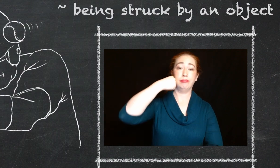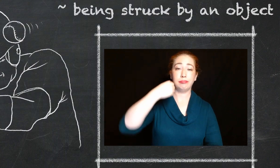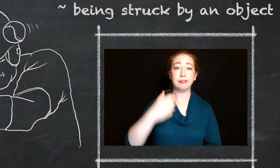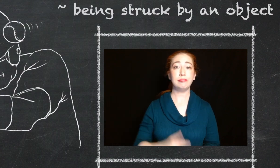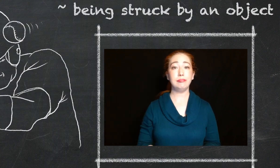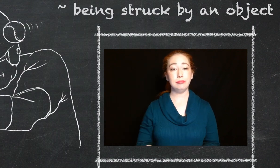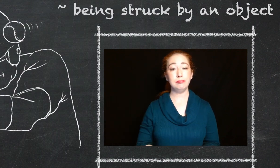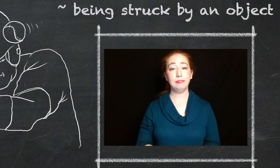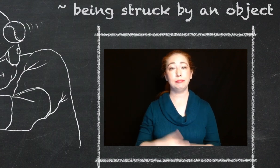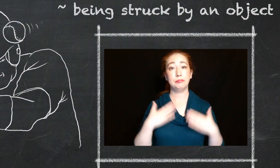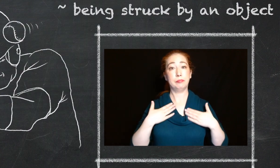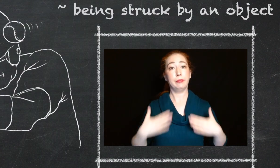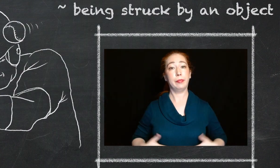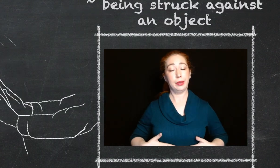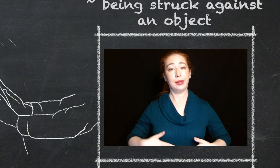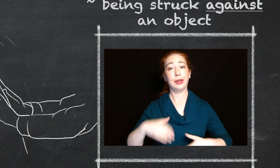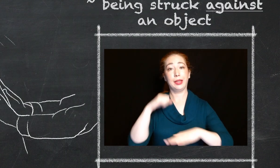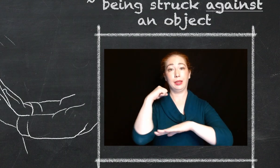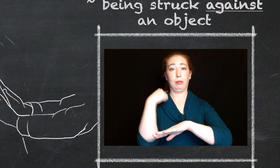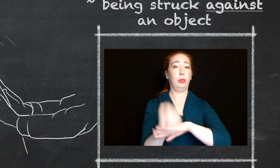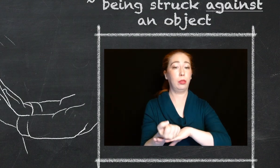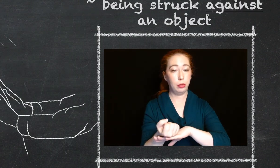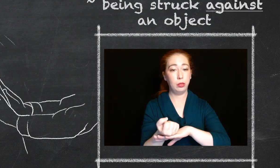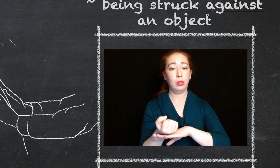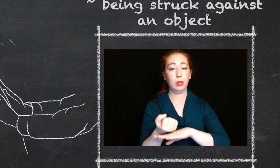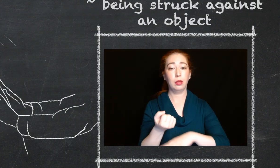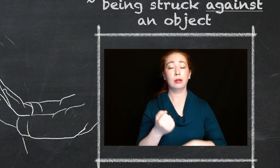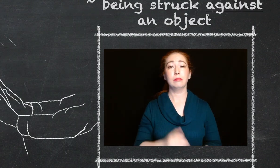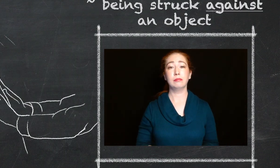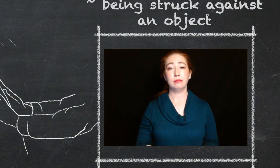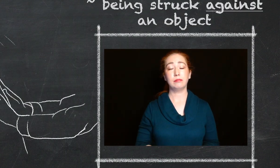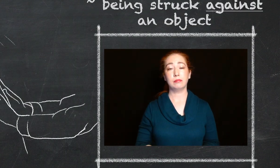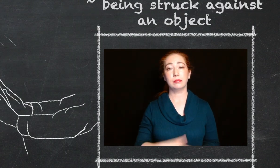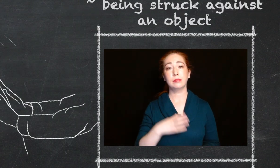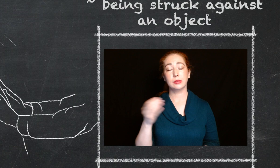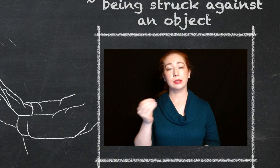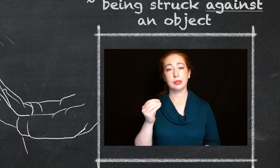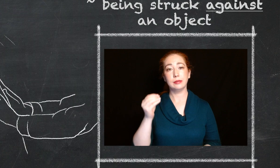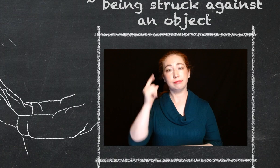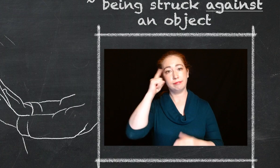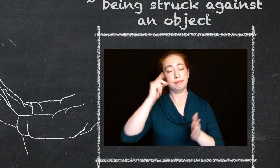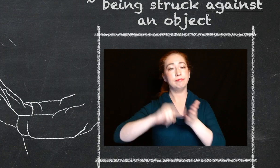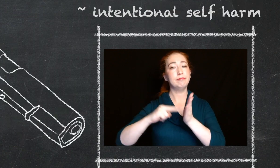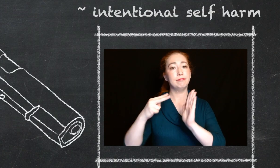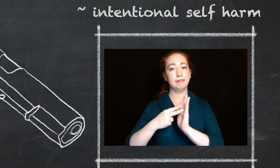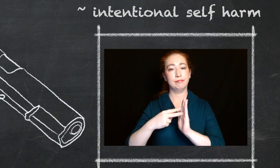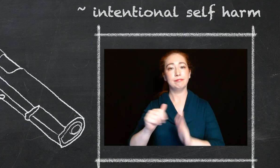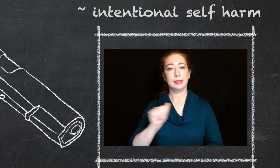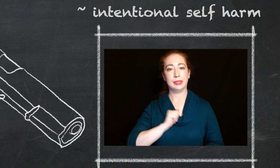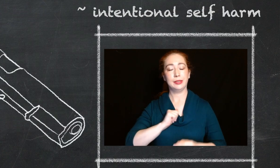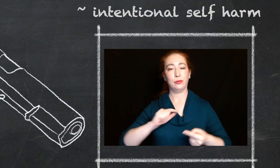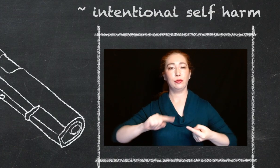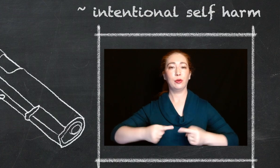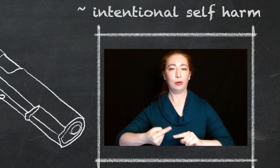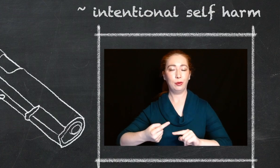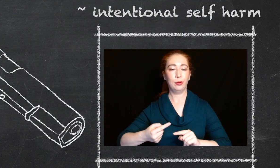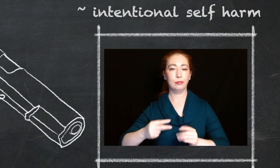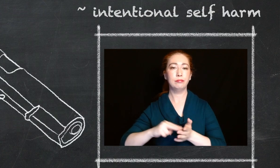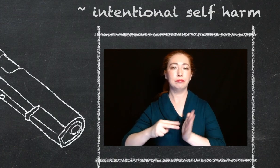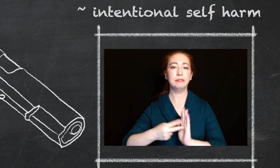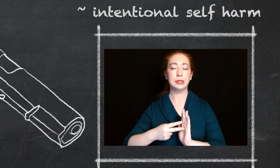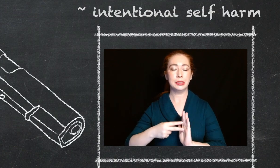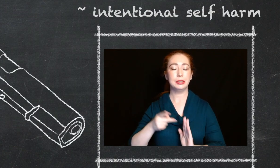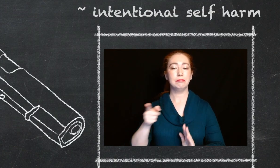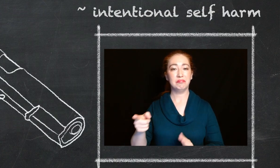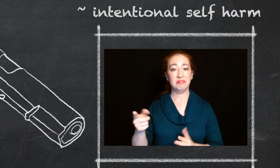being struck by an object or struck against an object, and intentional self-harm,